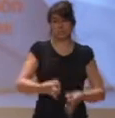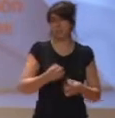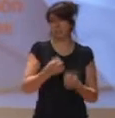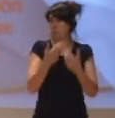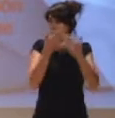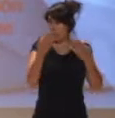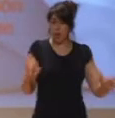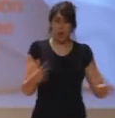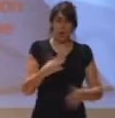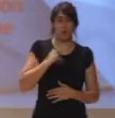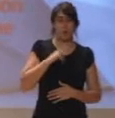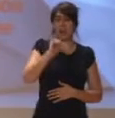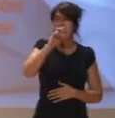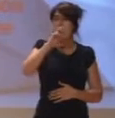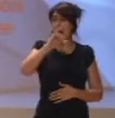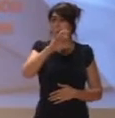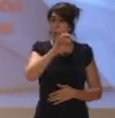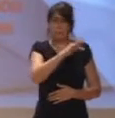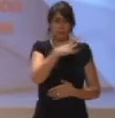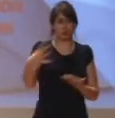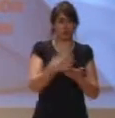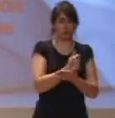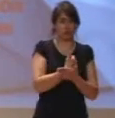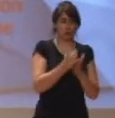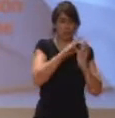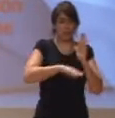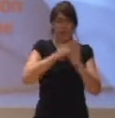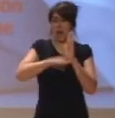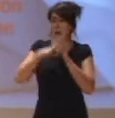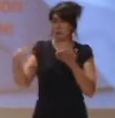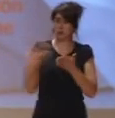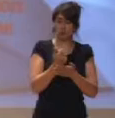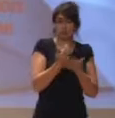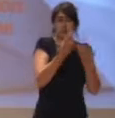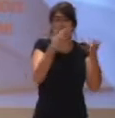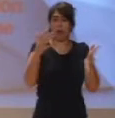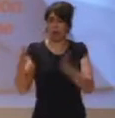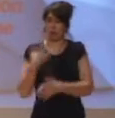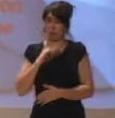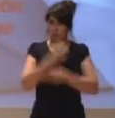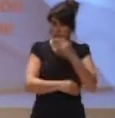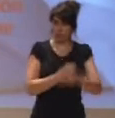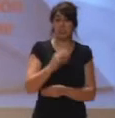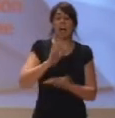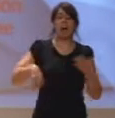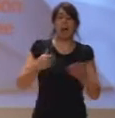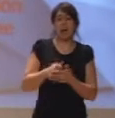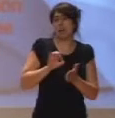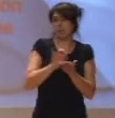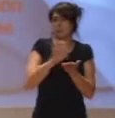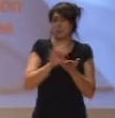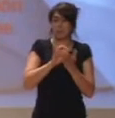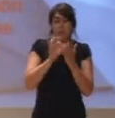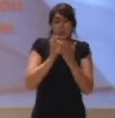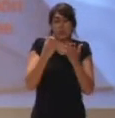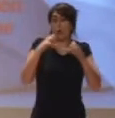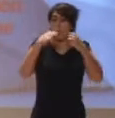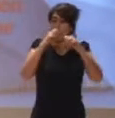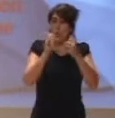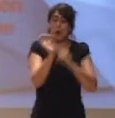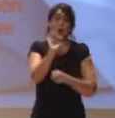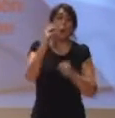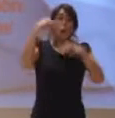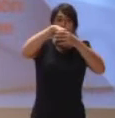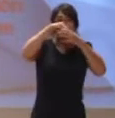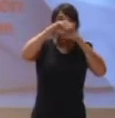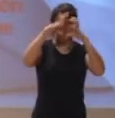what we've done is open to all the APIs so that other Google services and non-Google services